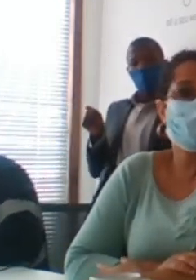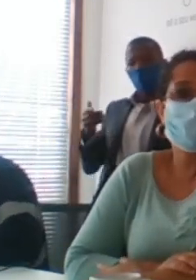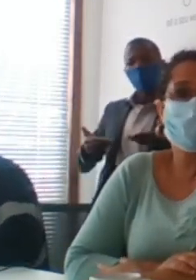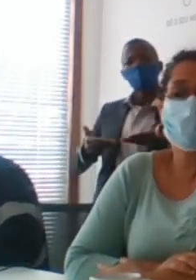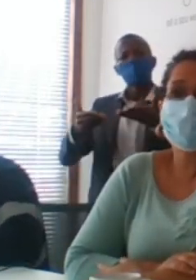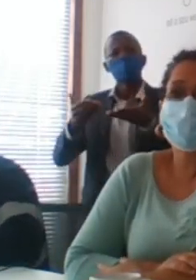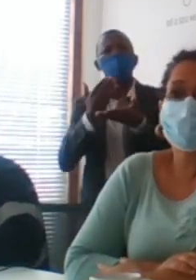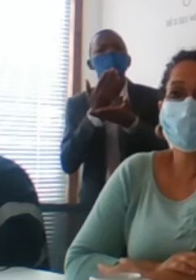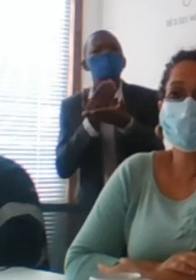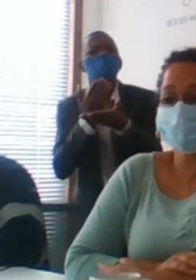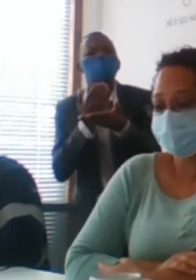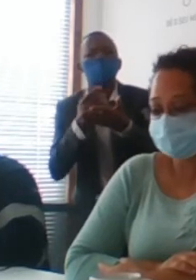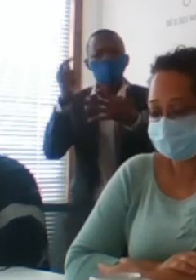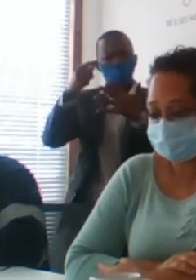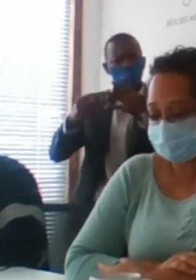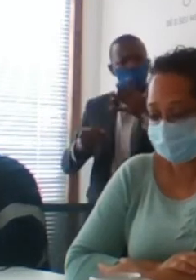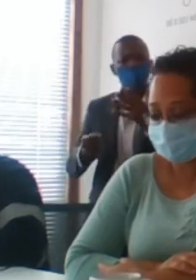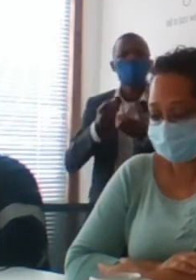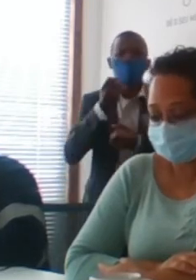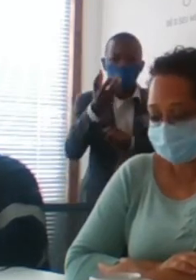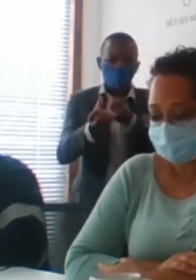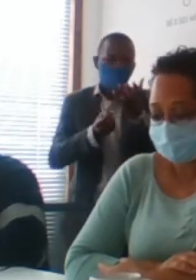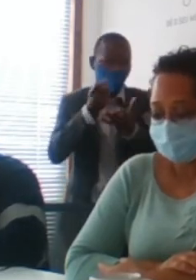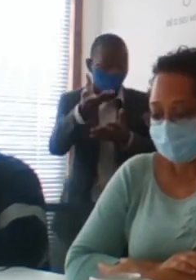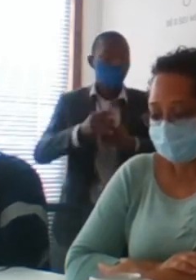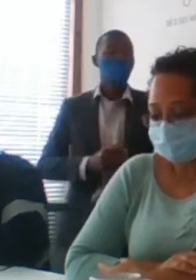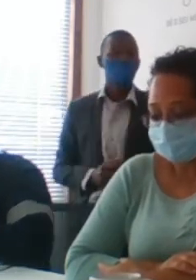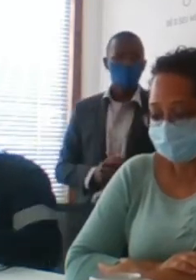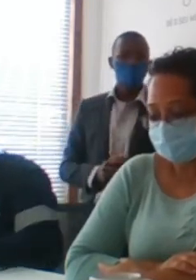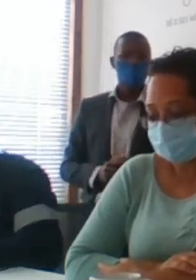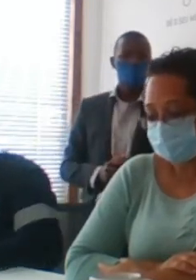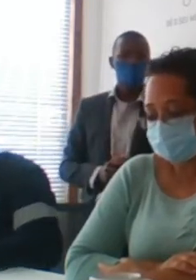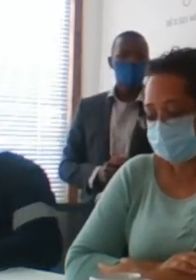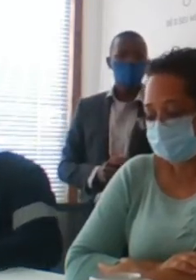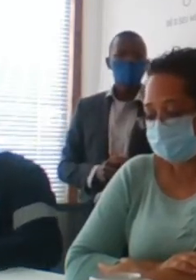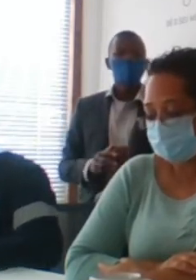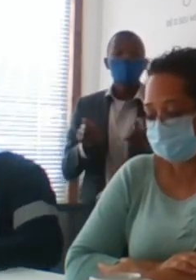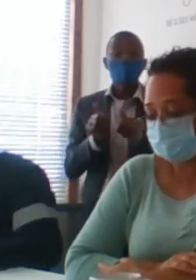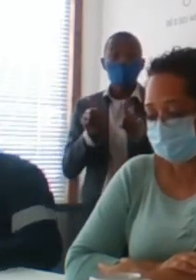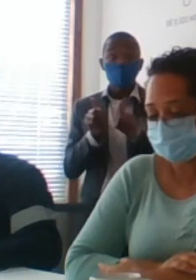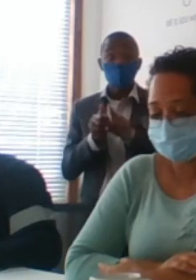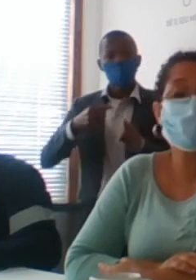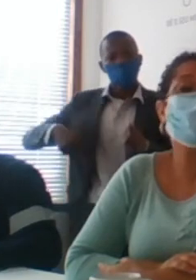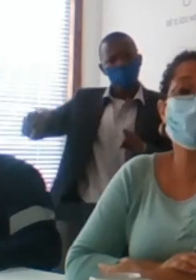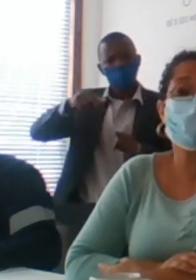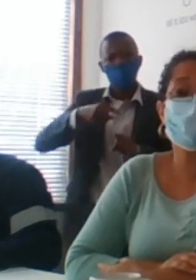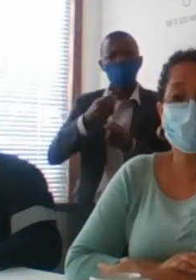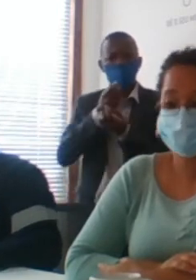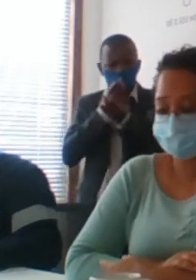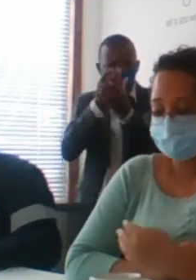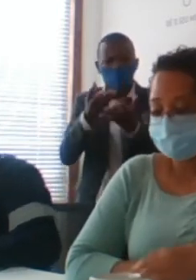and we will speak a little bit about how to develop our special talents people in